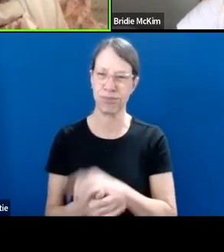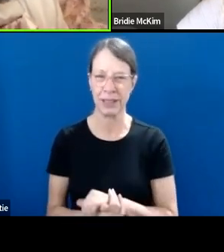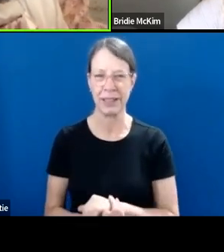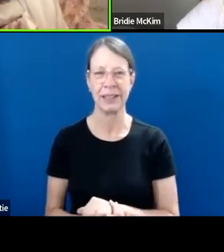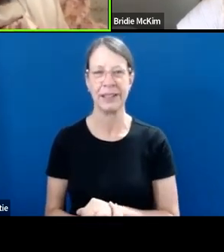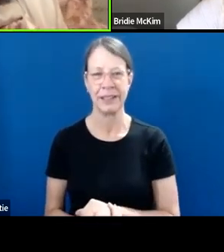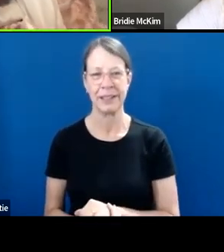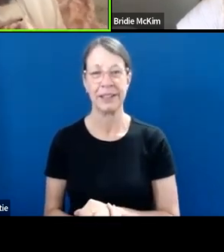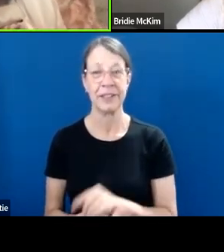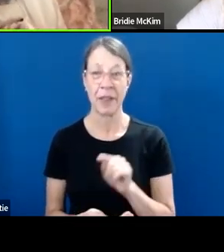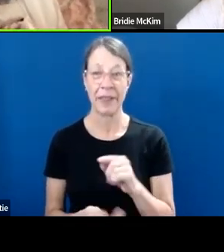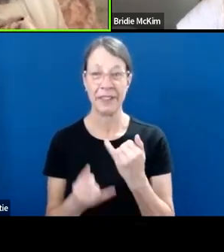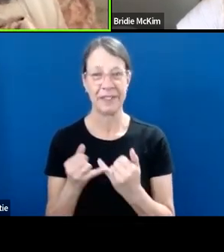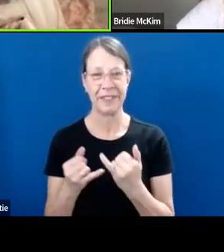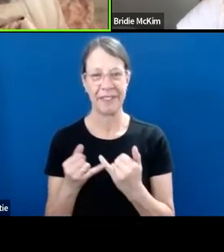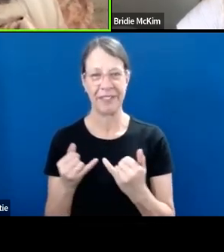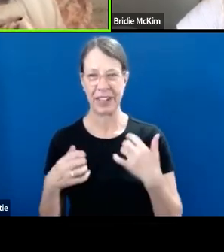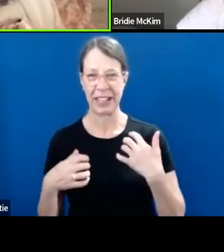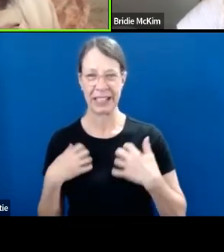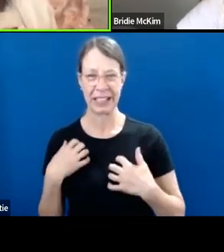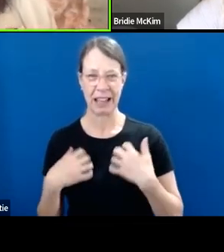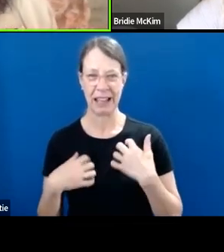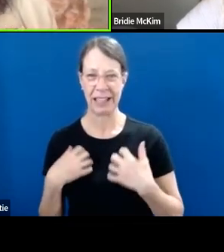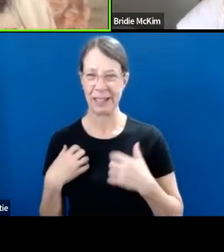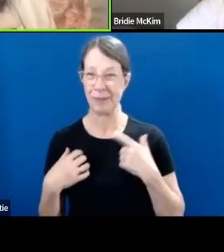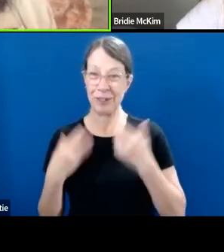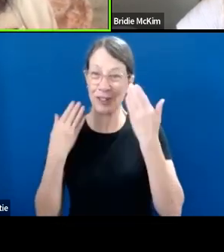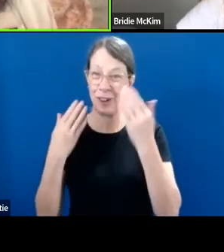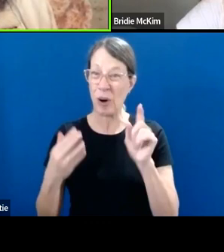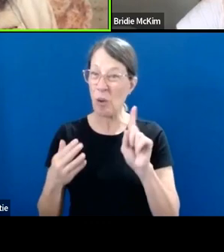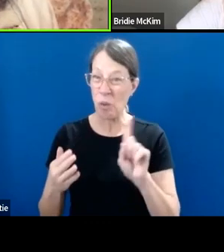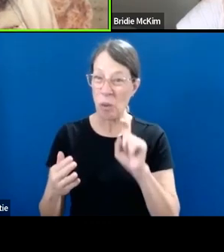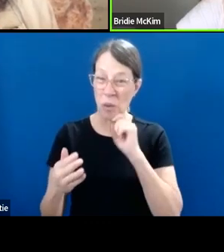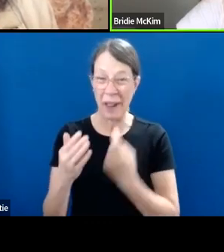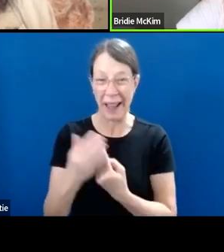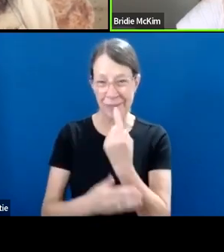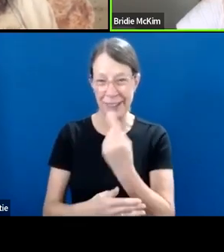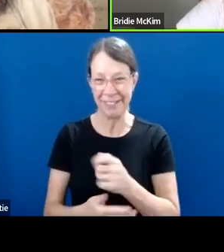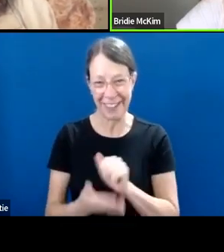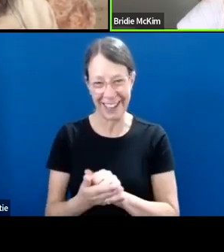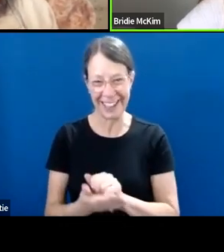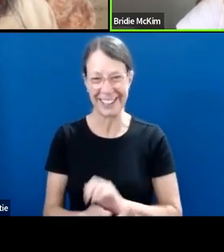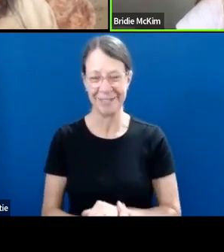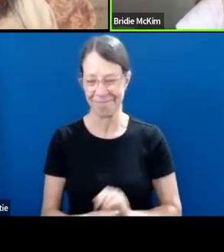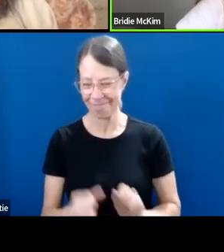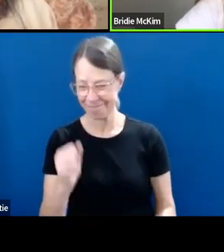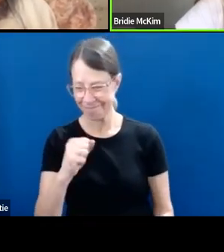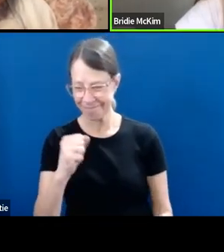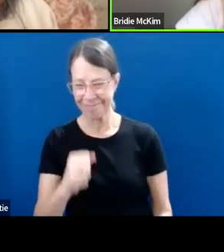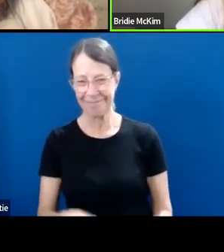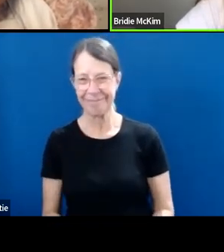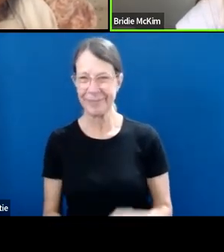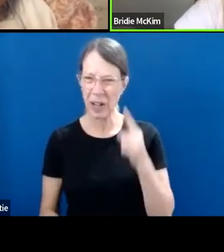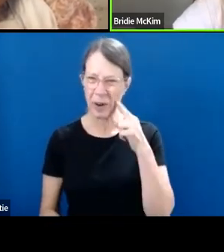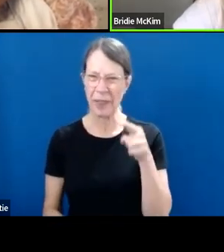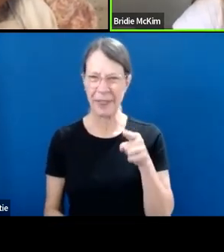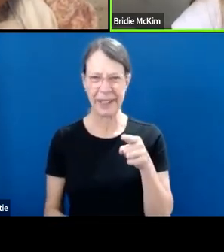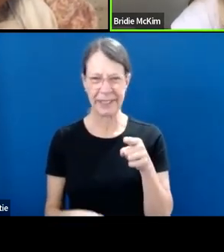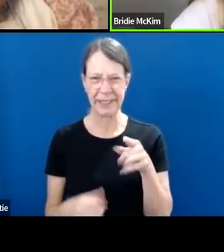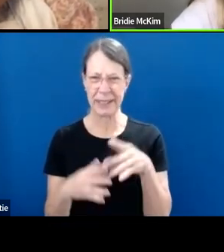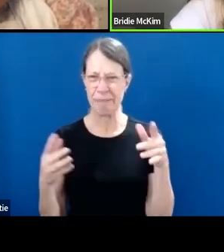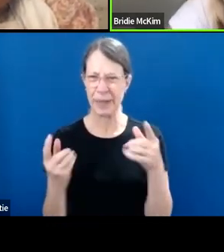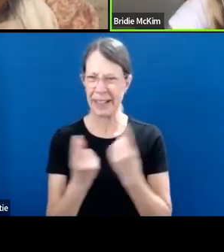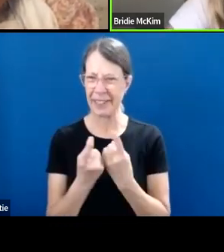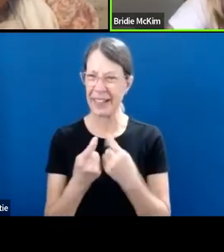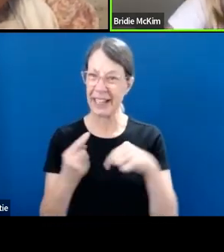really exciting because you never know what's going to happen, I guess. Yeah, and I think that's the big part of this industry is